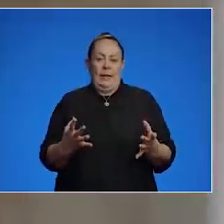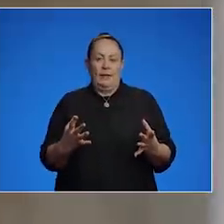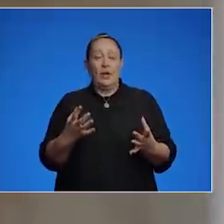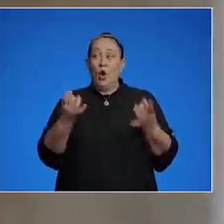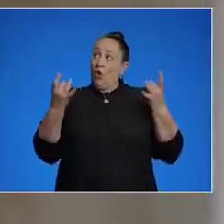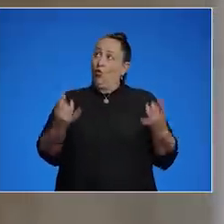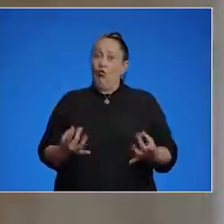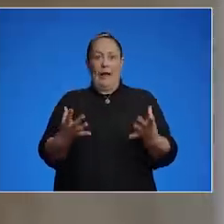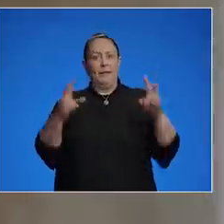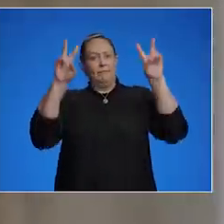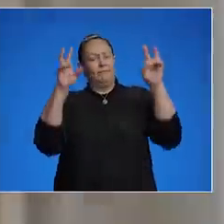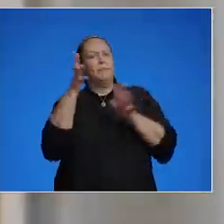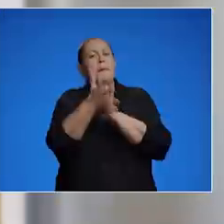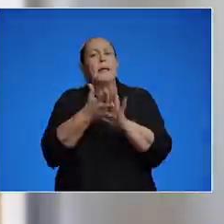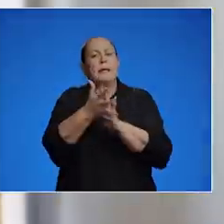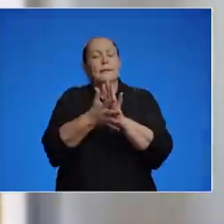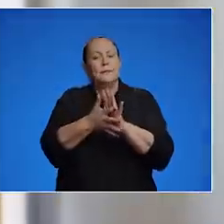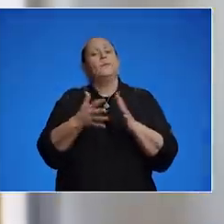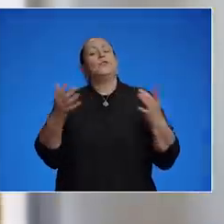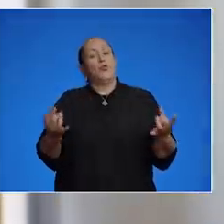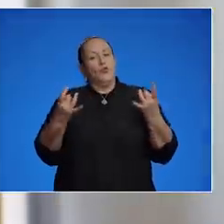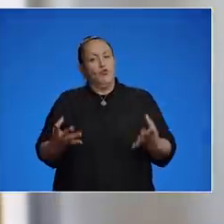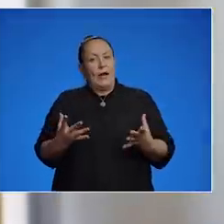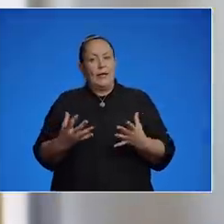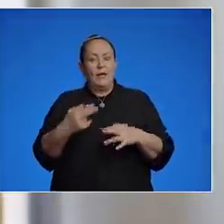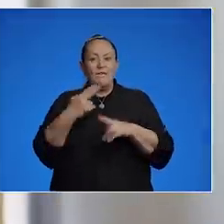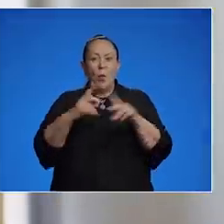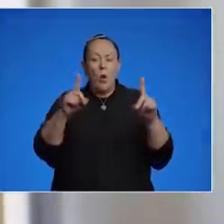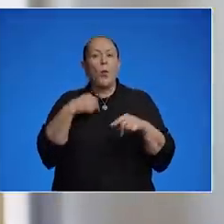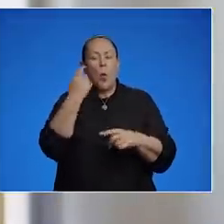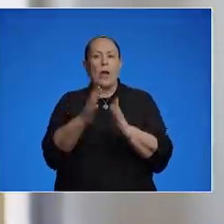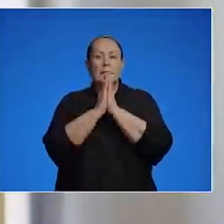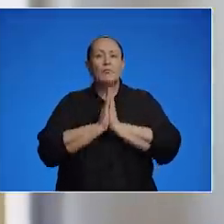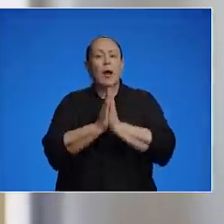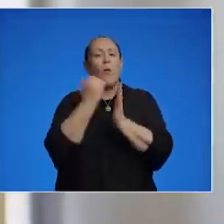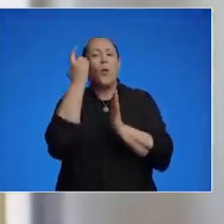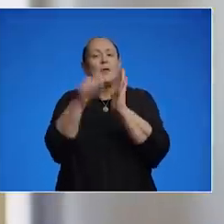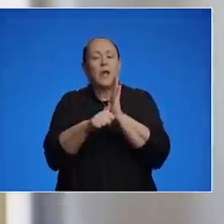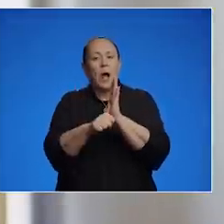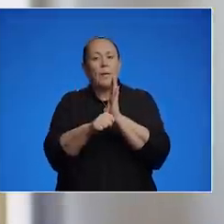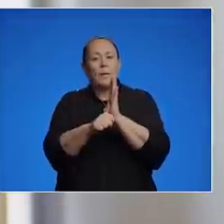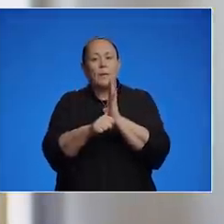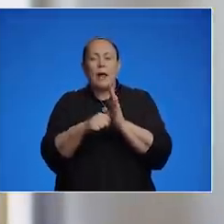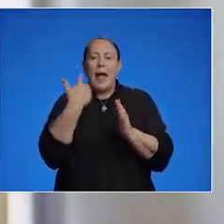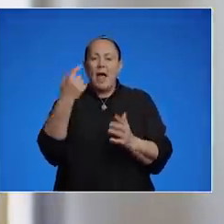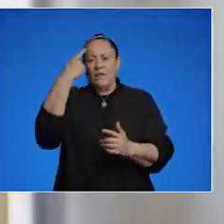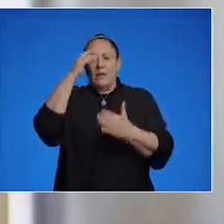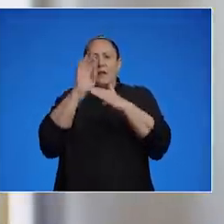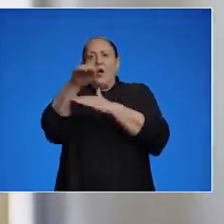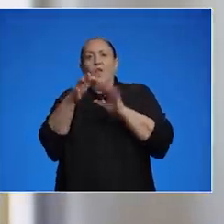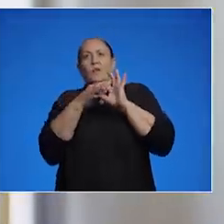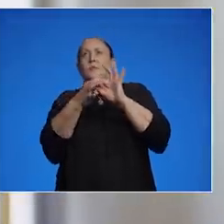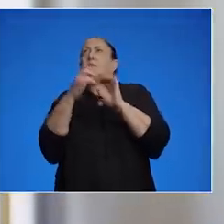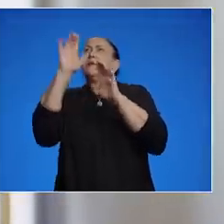ready. So what does it mean to be ready? It means to be always in a stance of prayer. It means to always have a supernatural